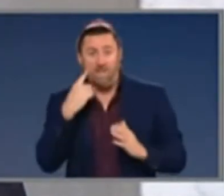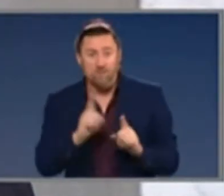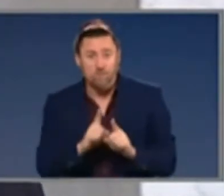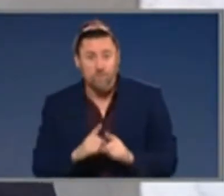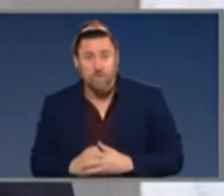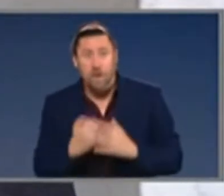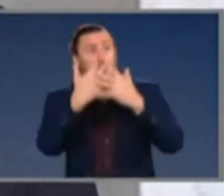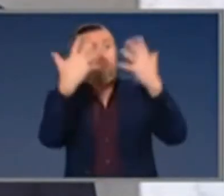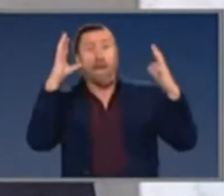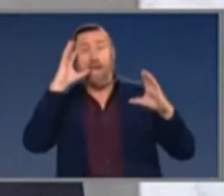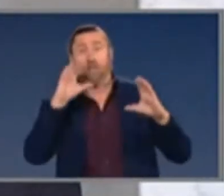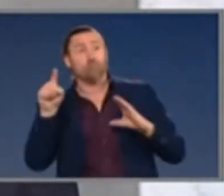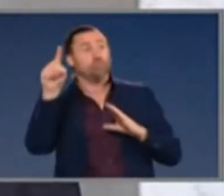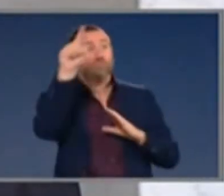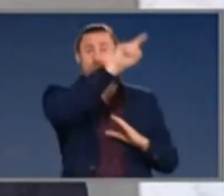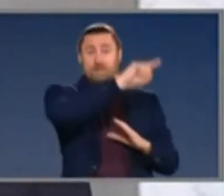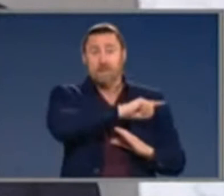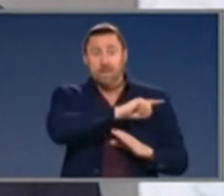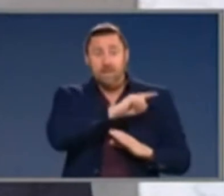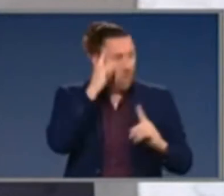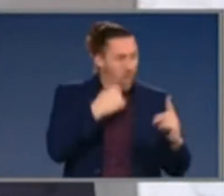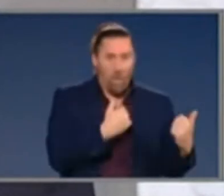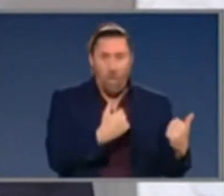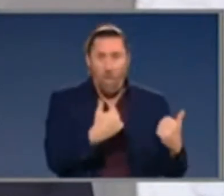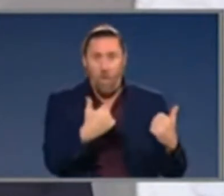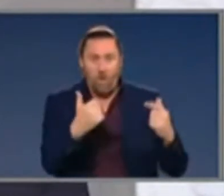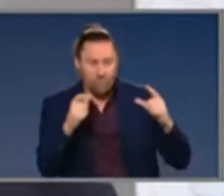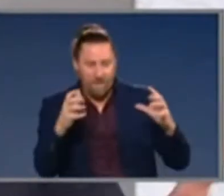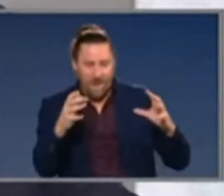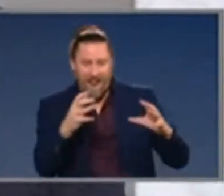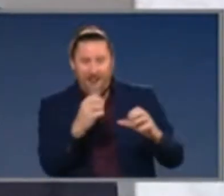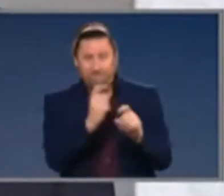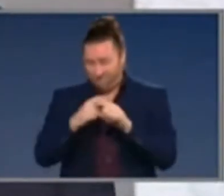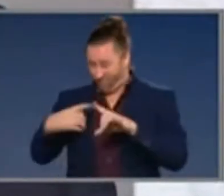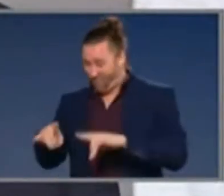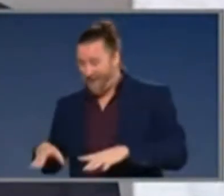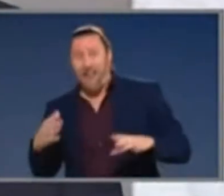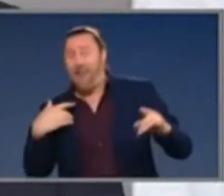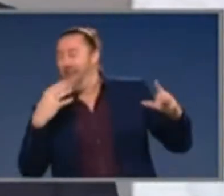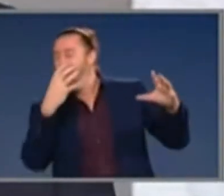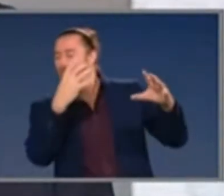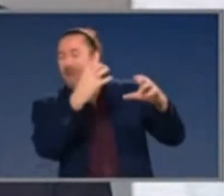that first period as successfully or almost as successfully as Australia is now seeing this